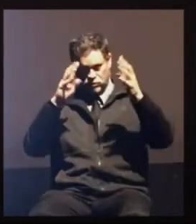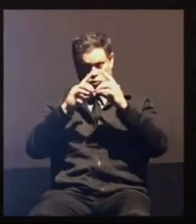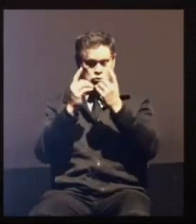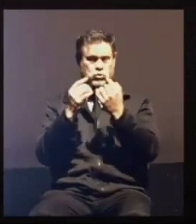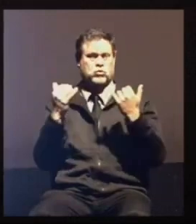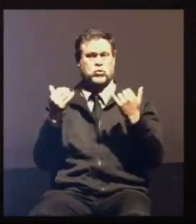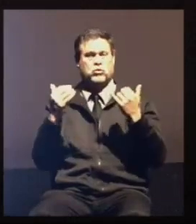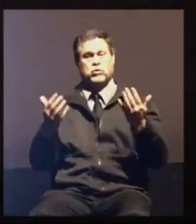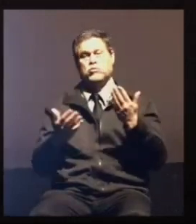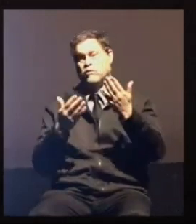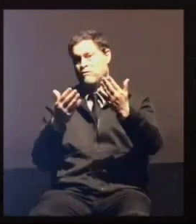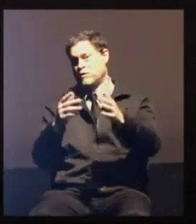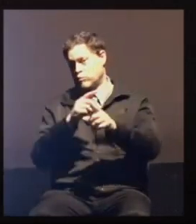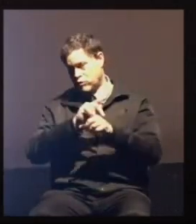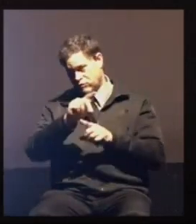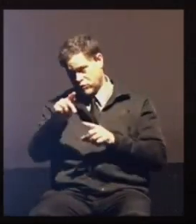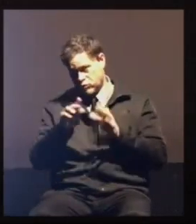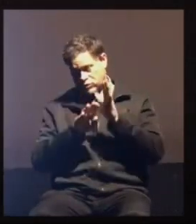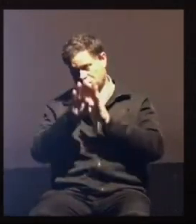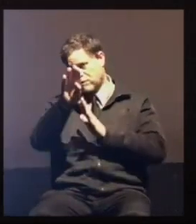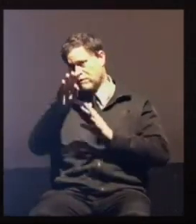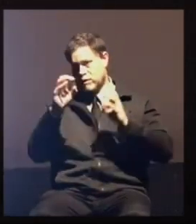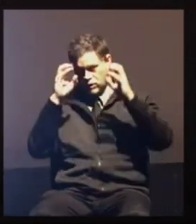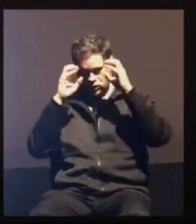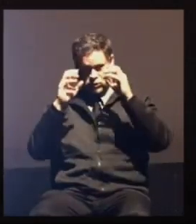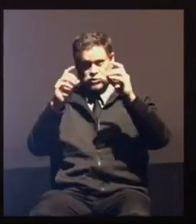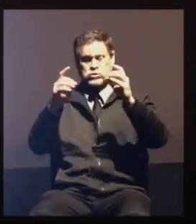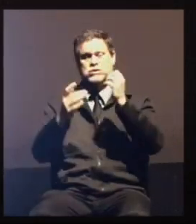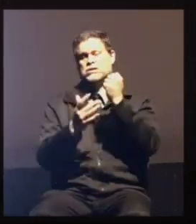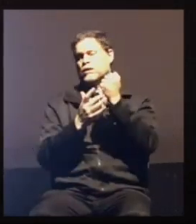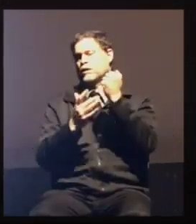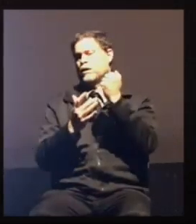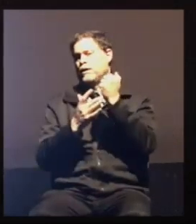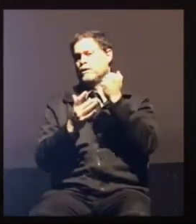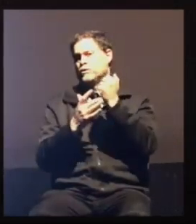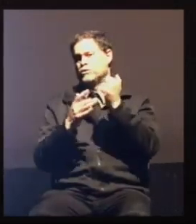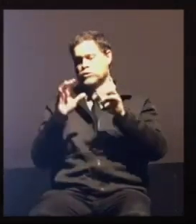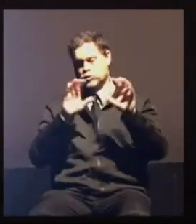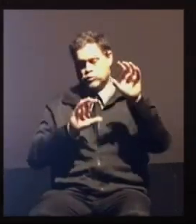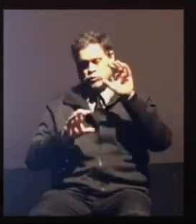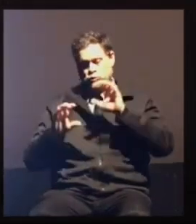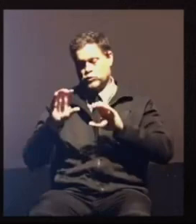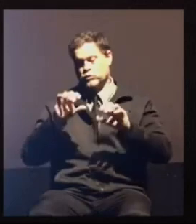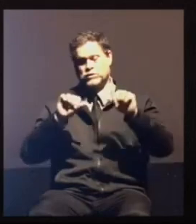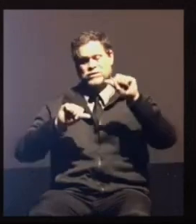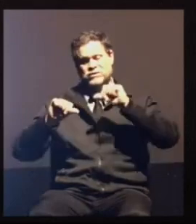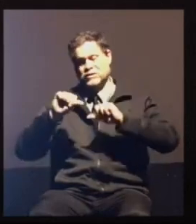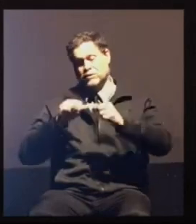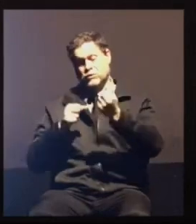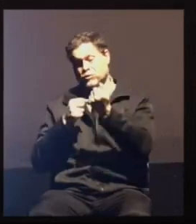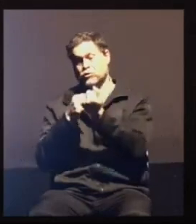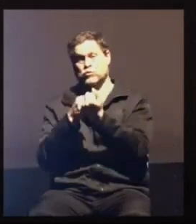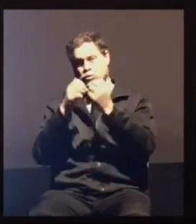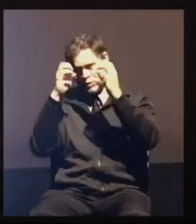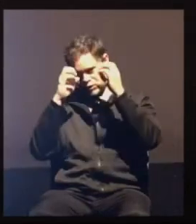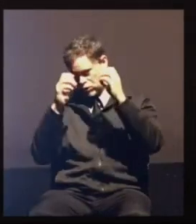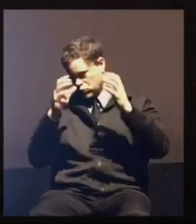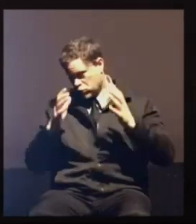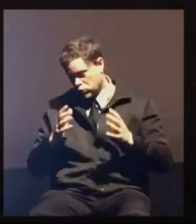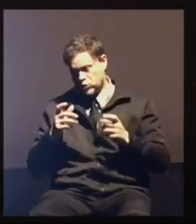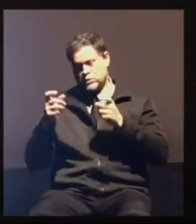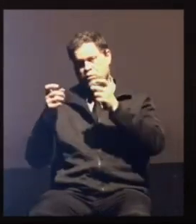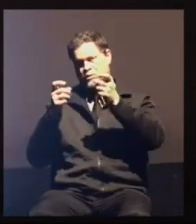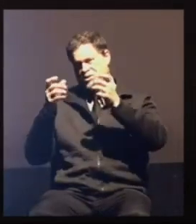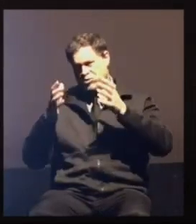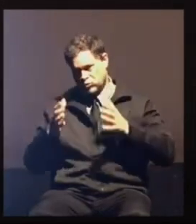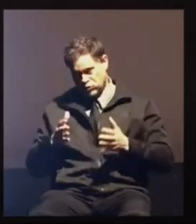currently provides professional development and educational technology and computer science support to educators and